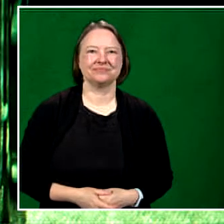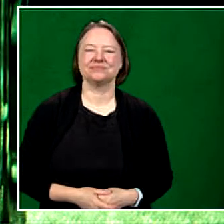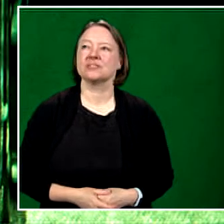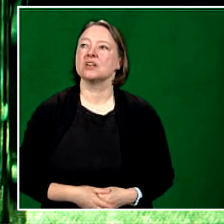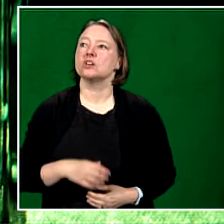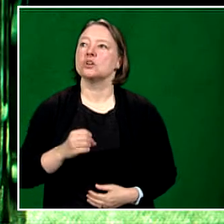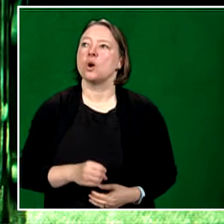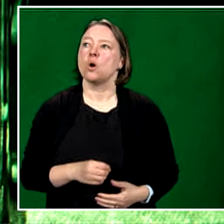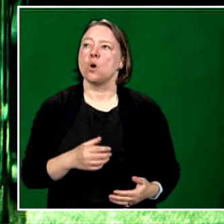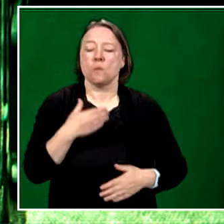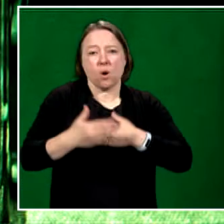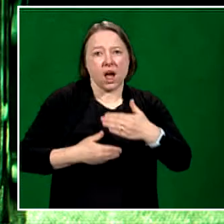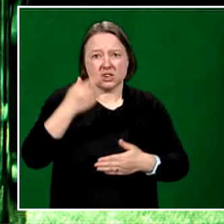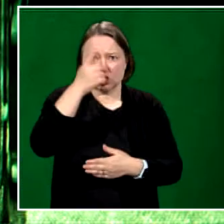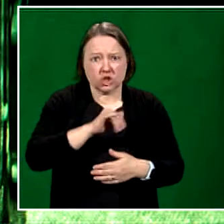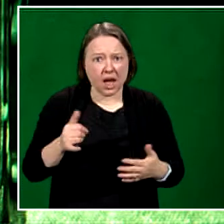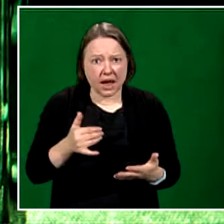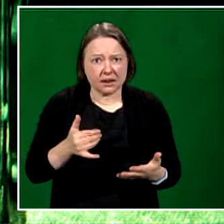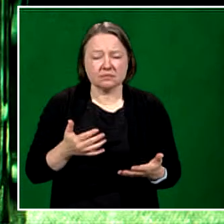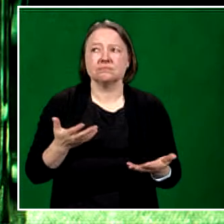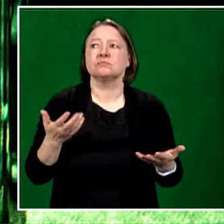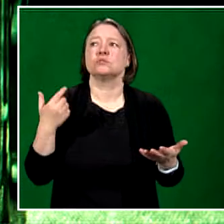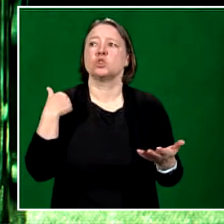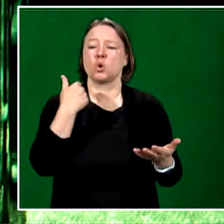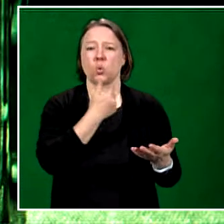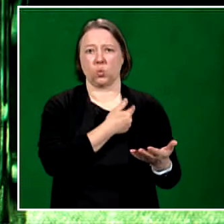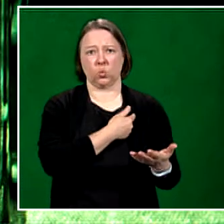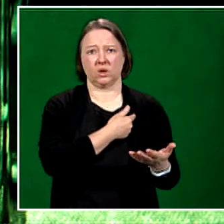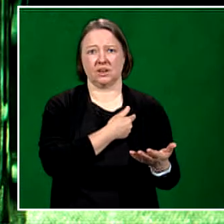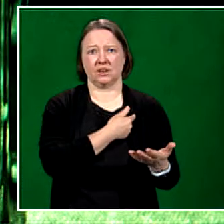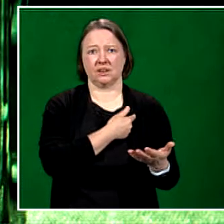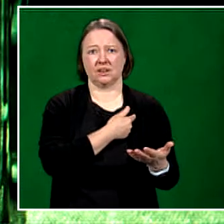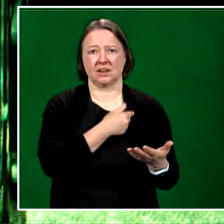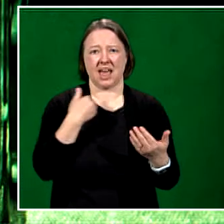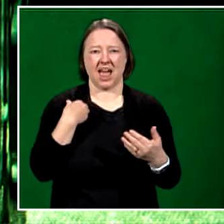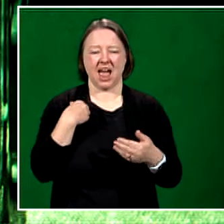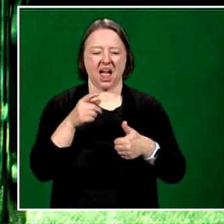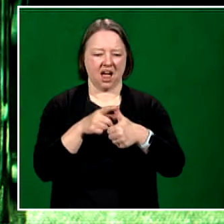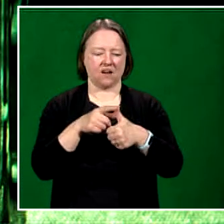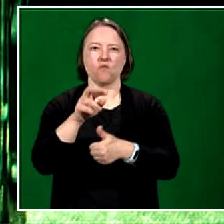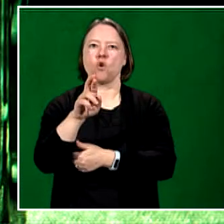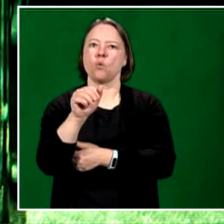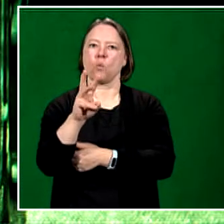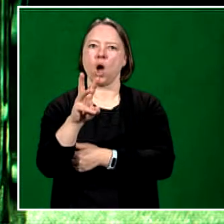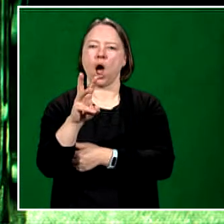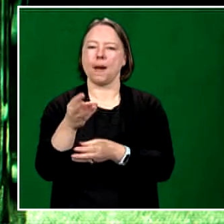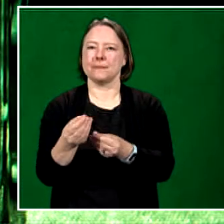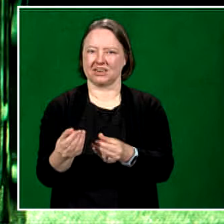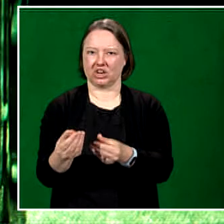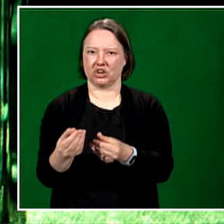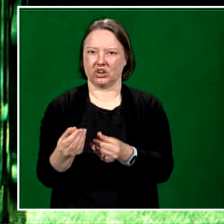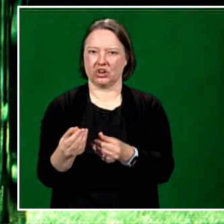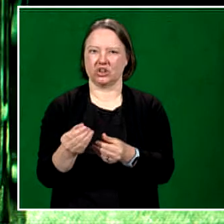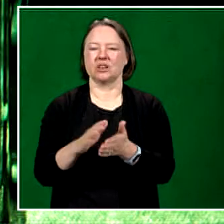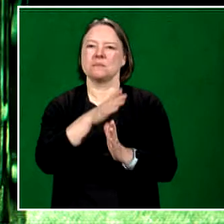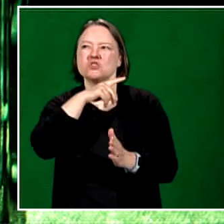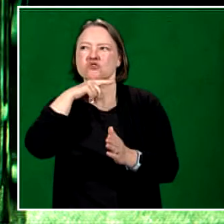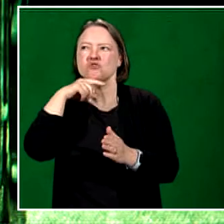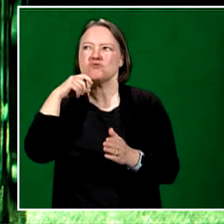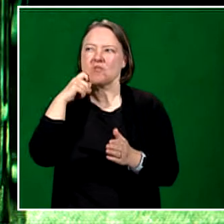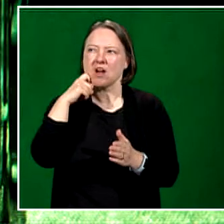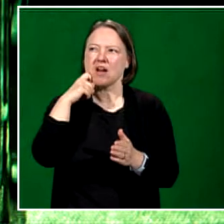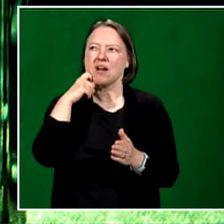So what is the process like? So we take the raw materials, we dry them to about